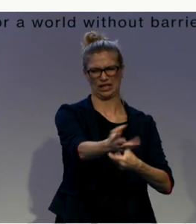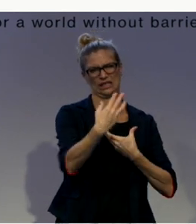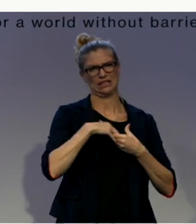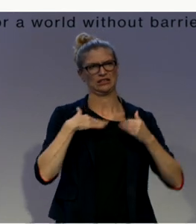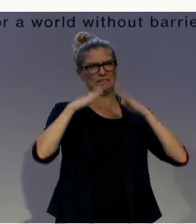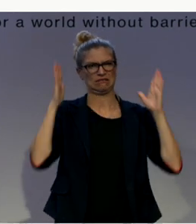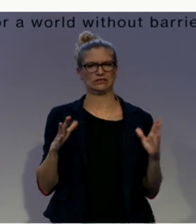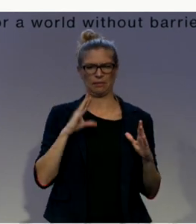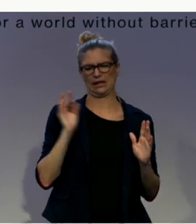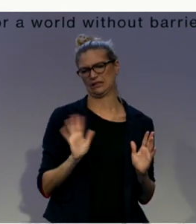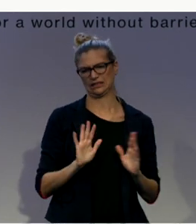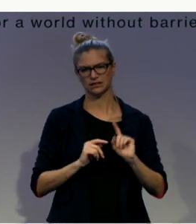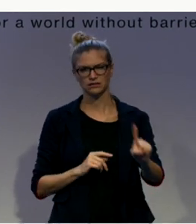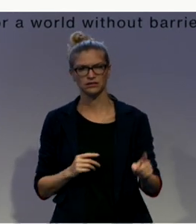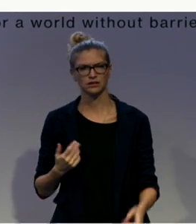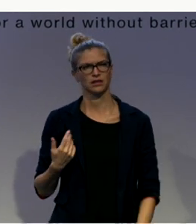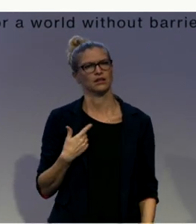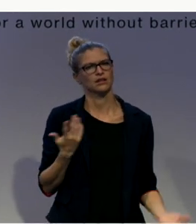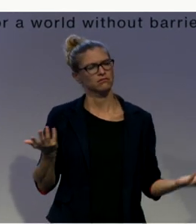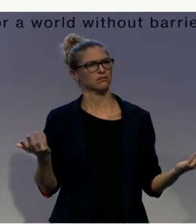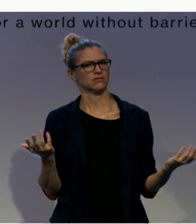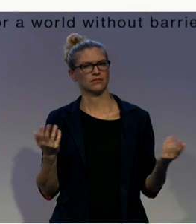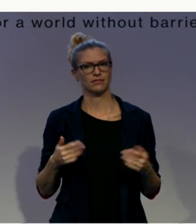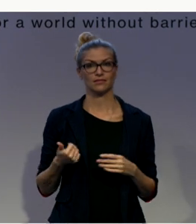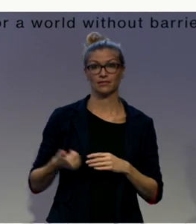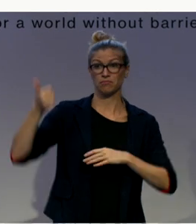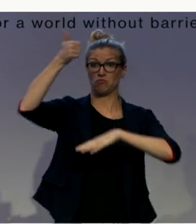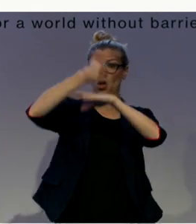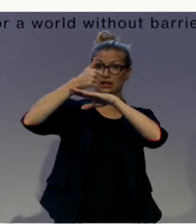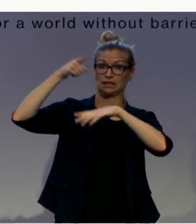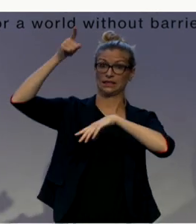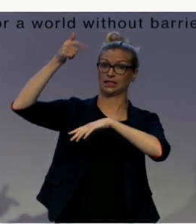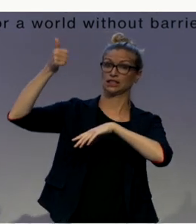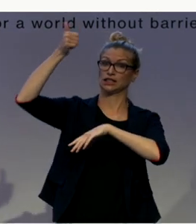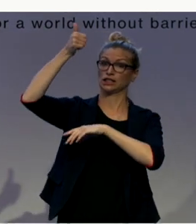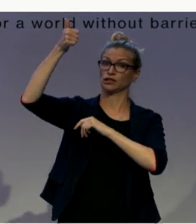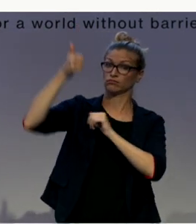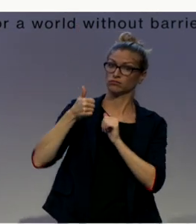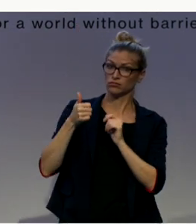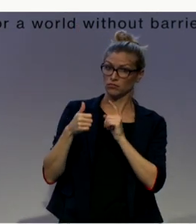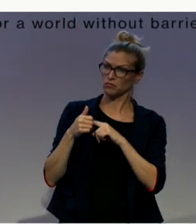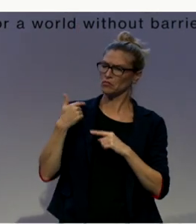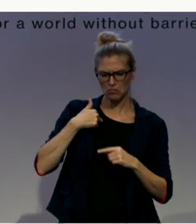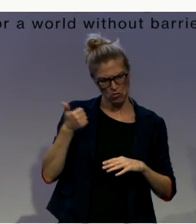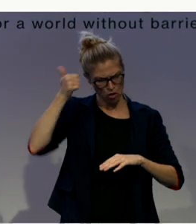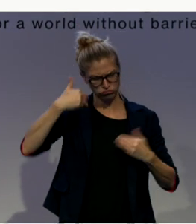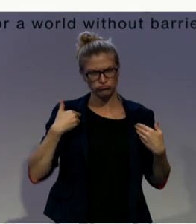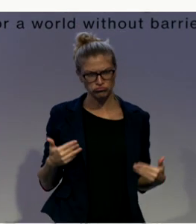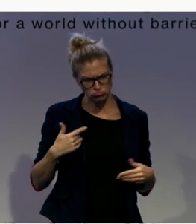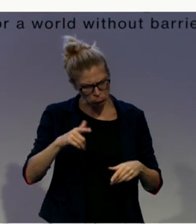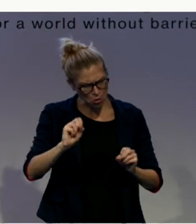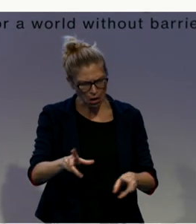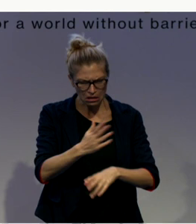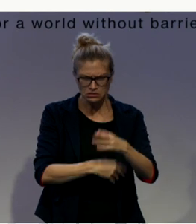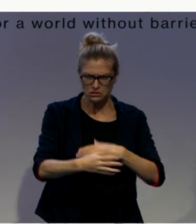when a big boss come and tells me, I want to hire people with challenges, I tell